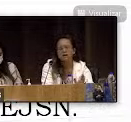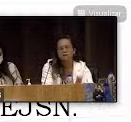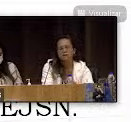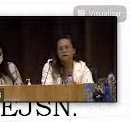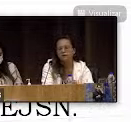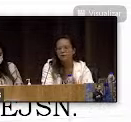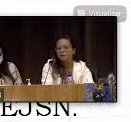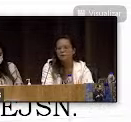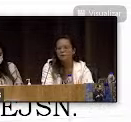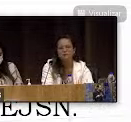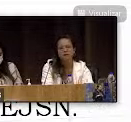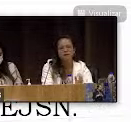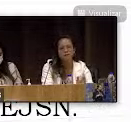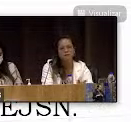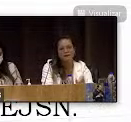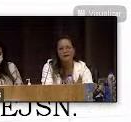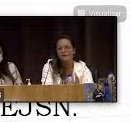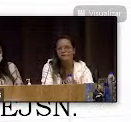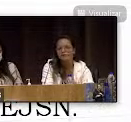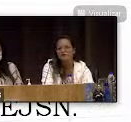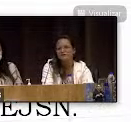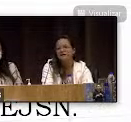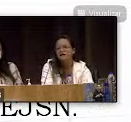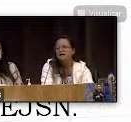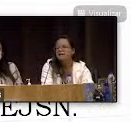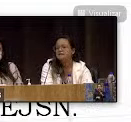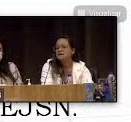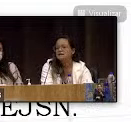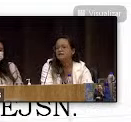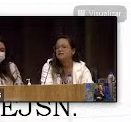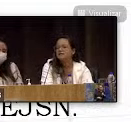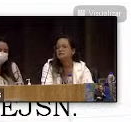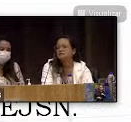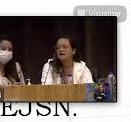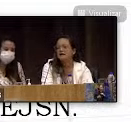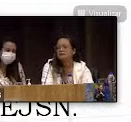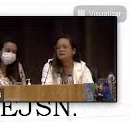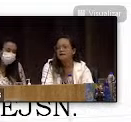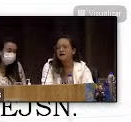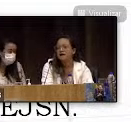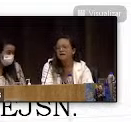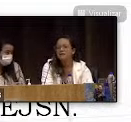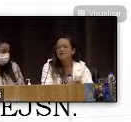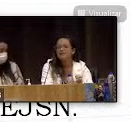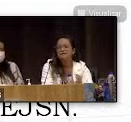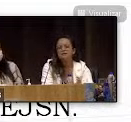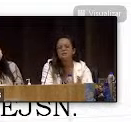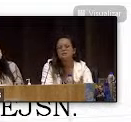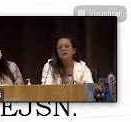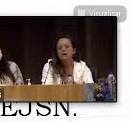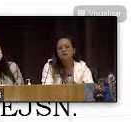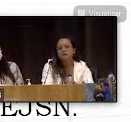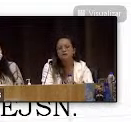database the hospital has, we had the migration of